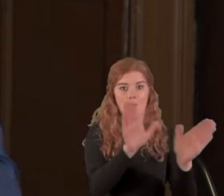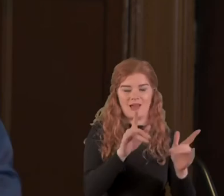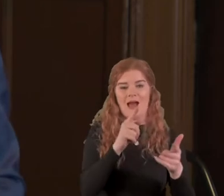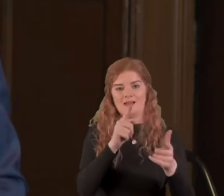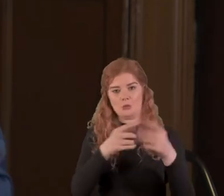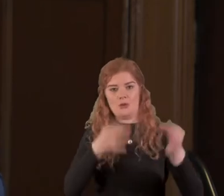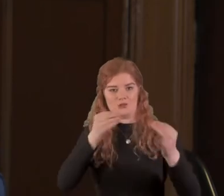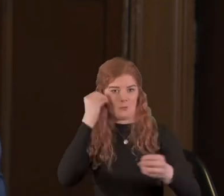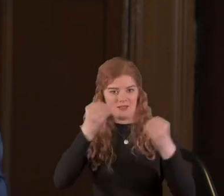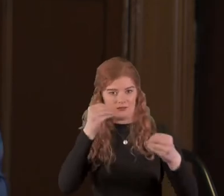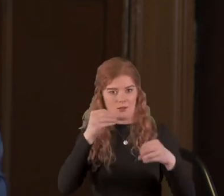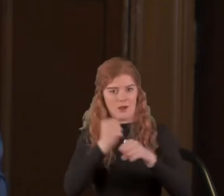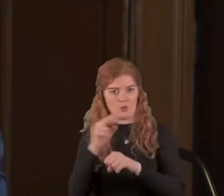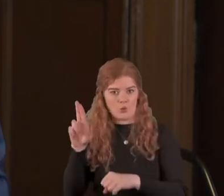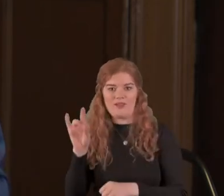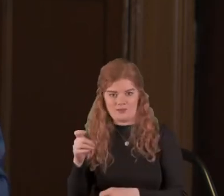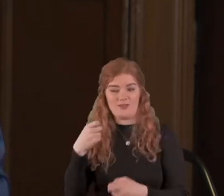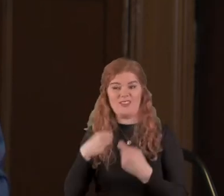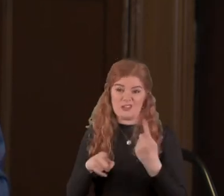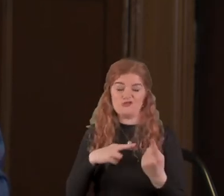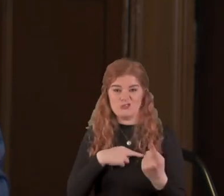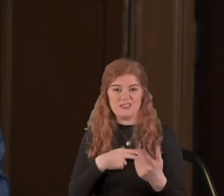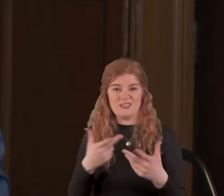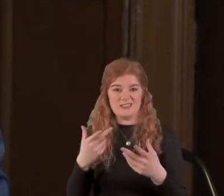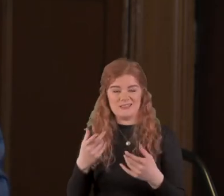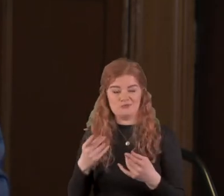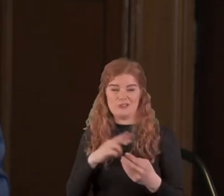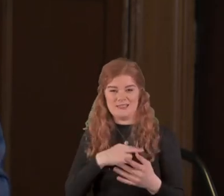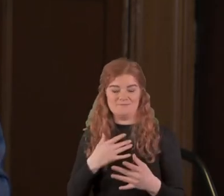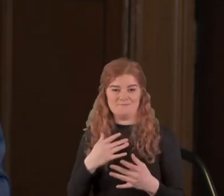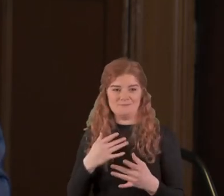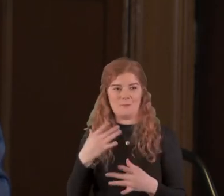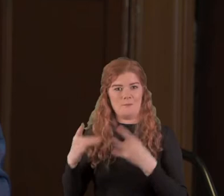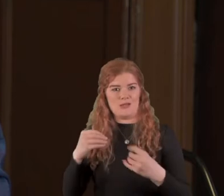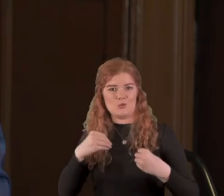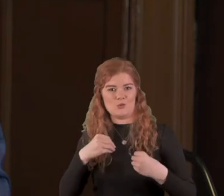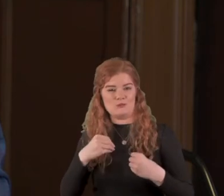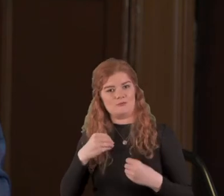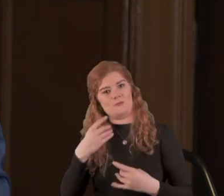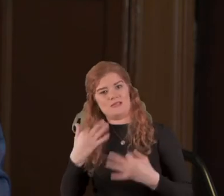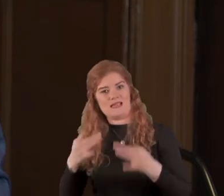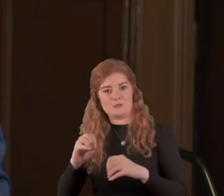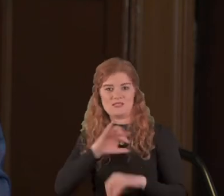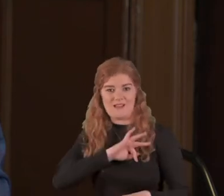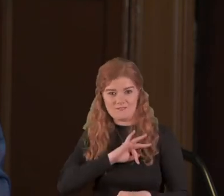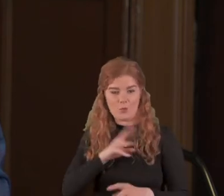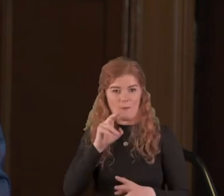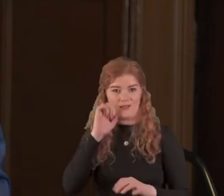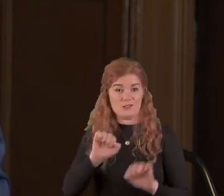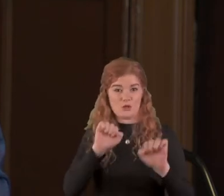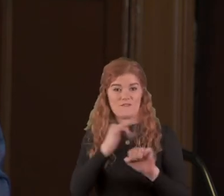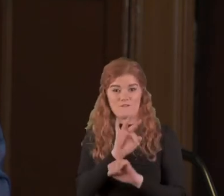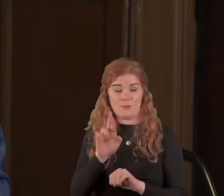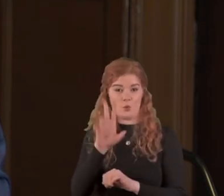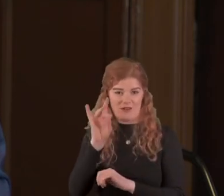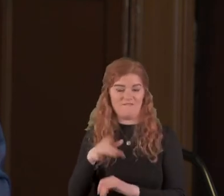opinion. And therefore, to some extent, he'd shot himself in the foot, I think, because the pressure from the United States was felt